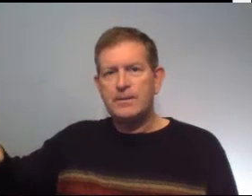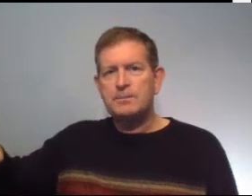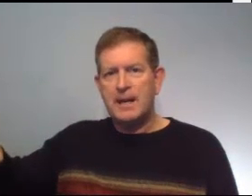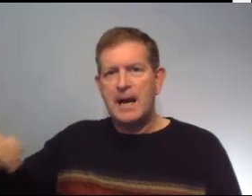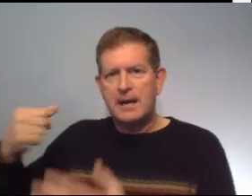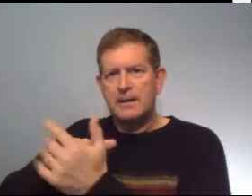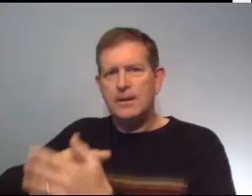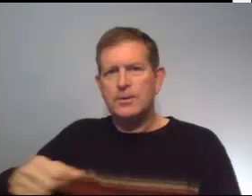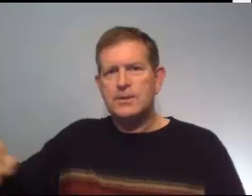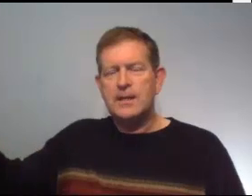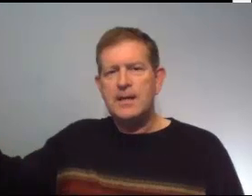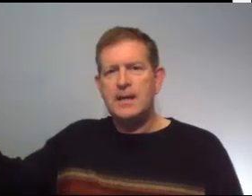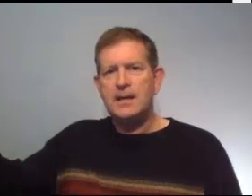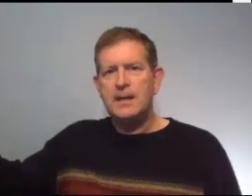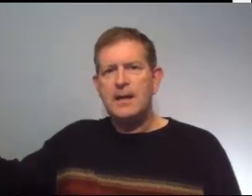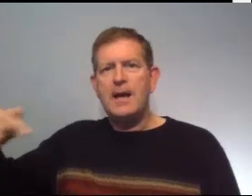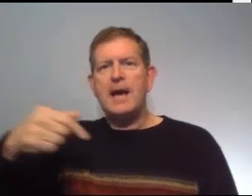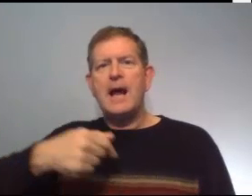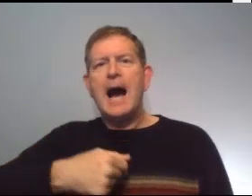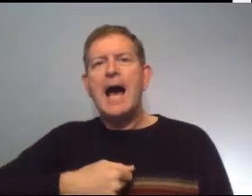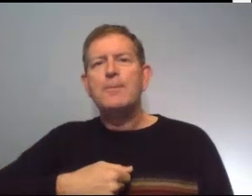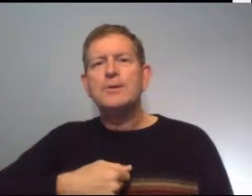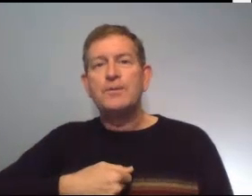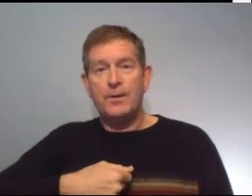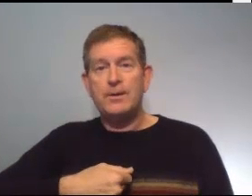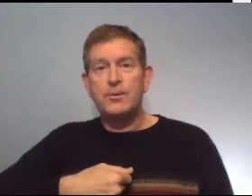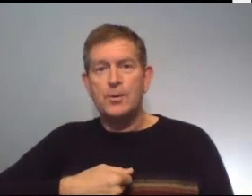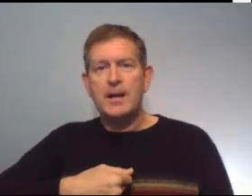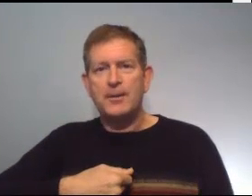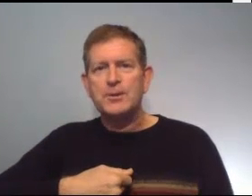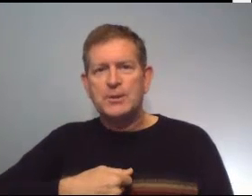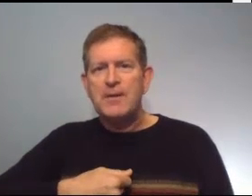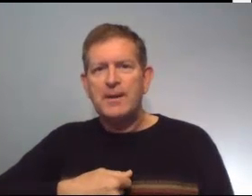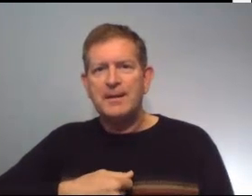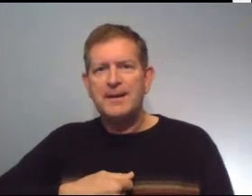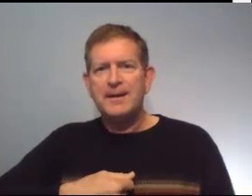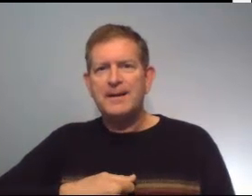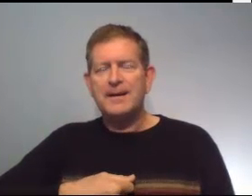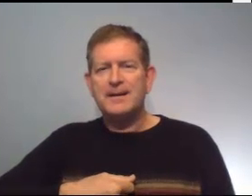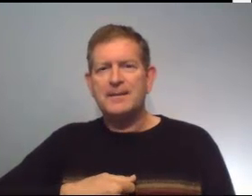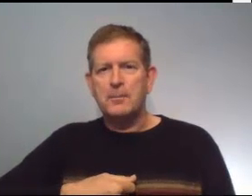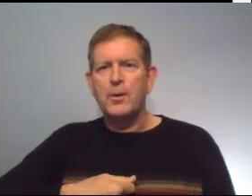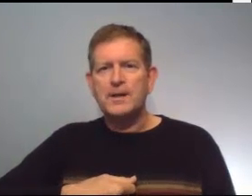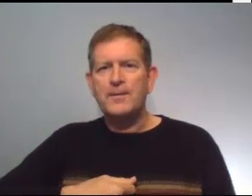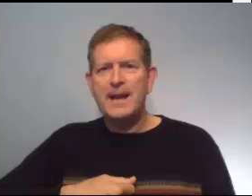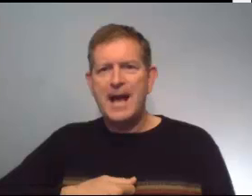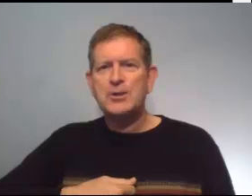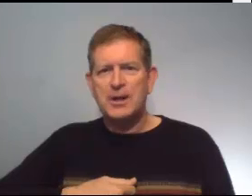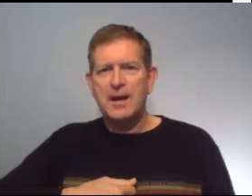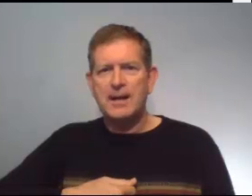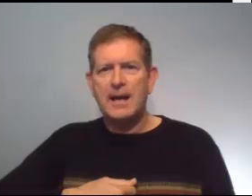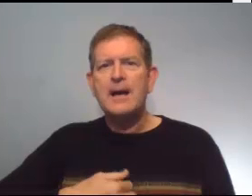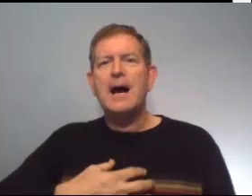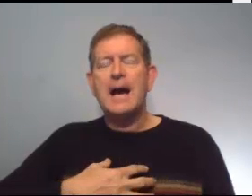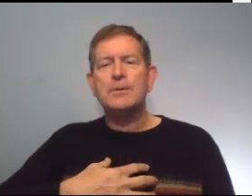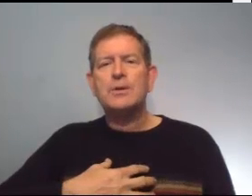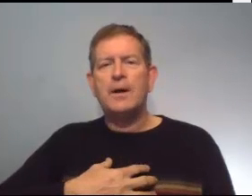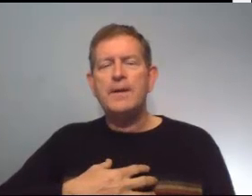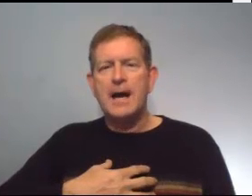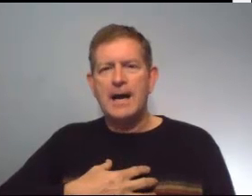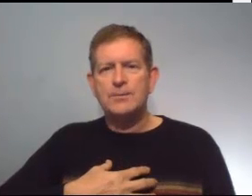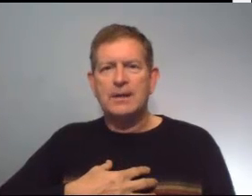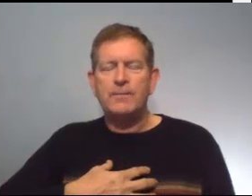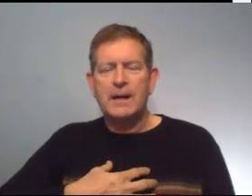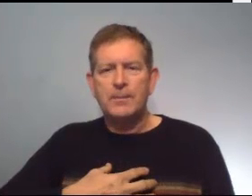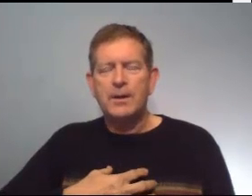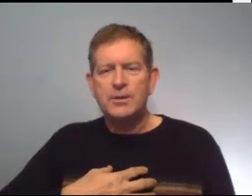itself is pegar, which is to hit, and I'm very directly receiving the brunt of that action, aren't I? I'm what's called